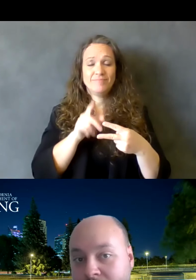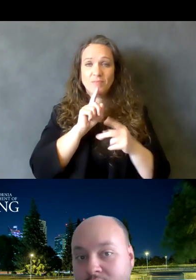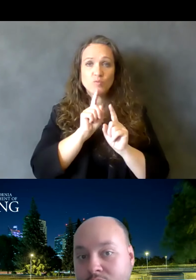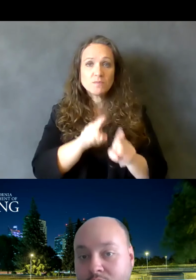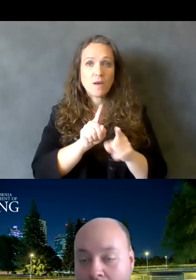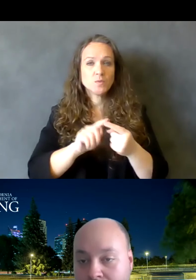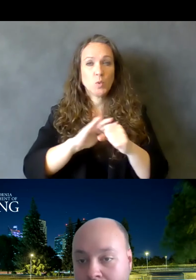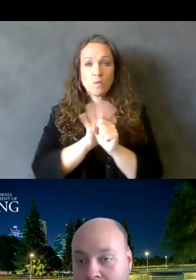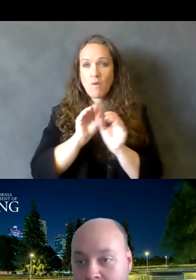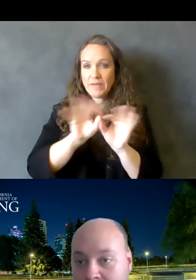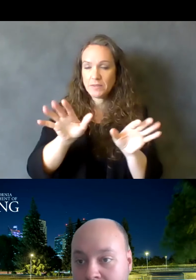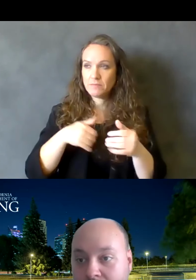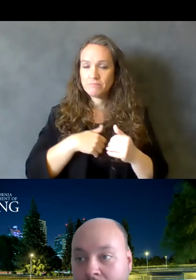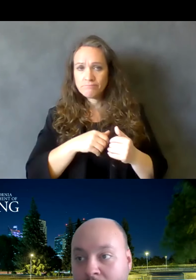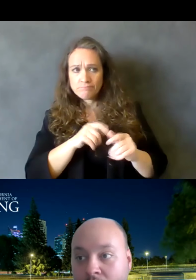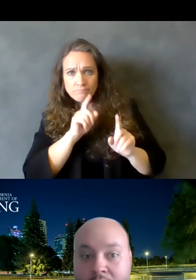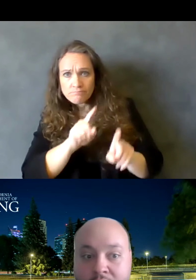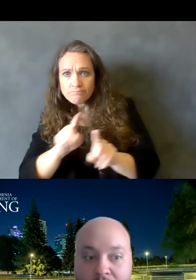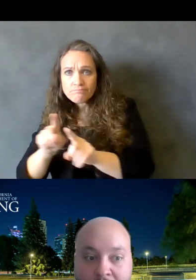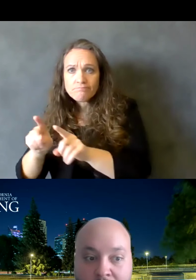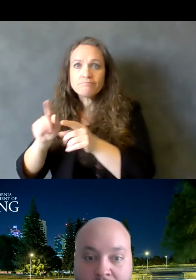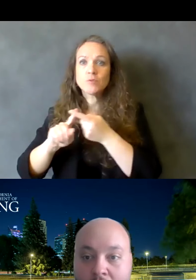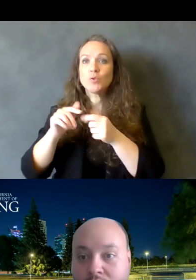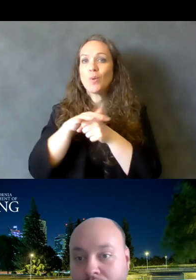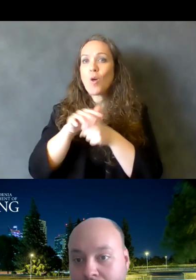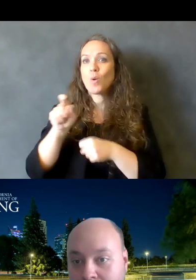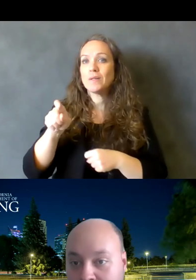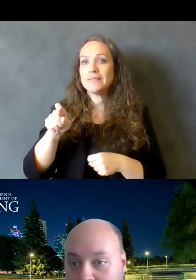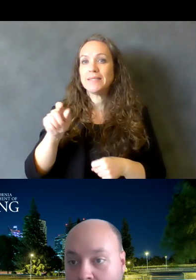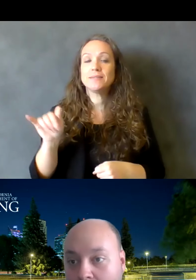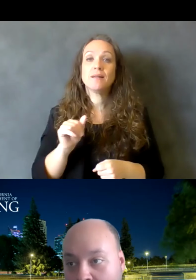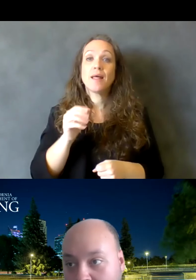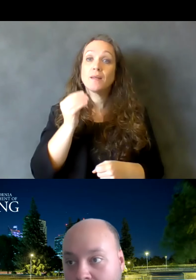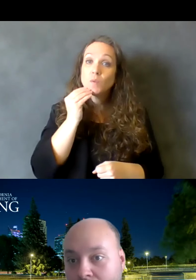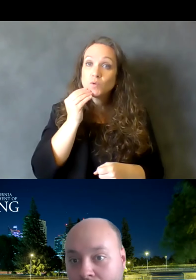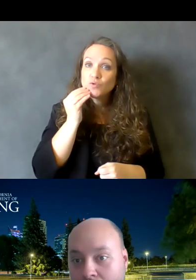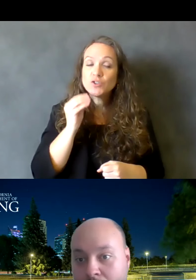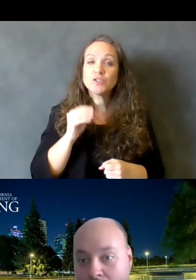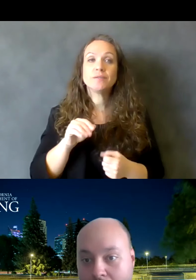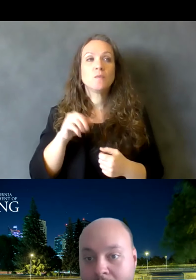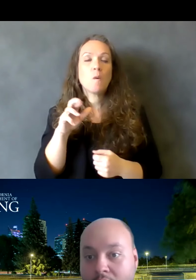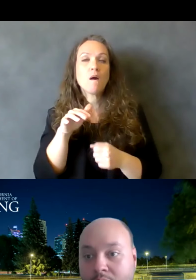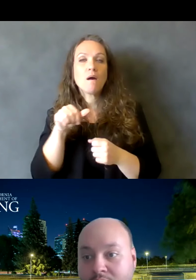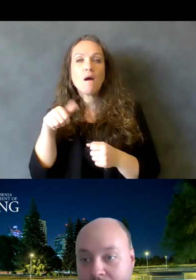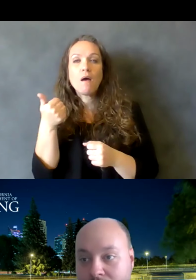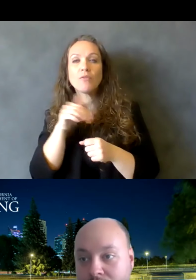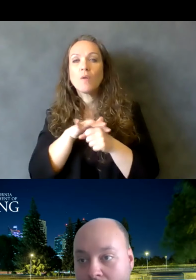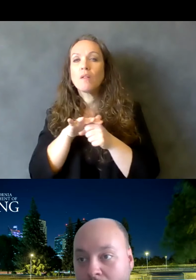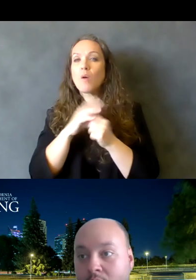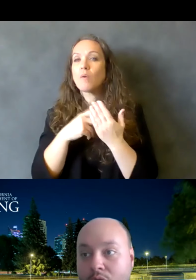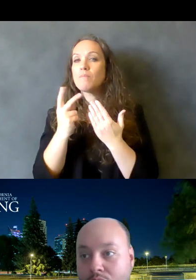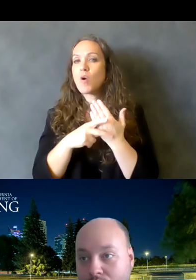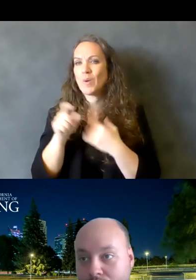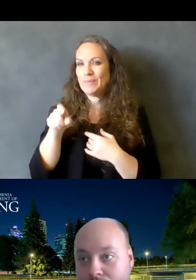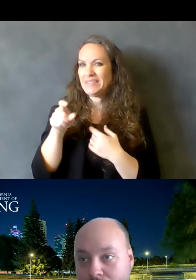expand services and respond to local needs for things such as senior nutrition or other local programming that was needed to